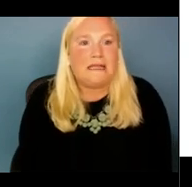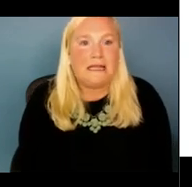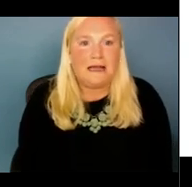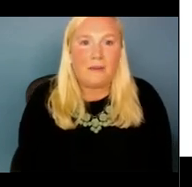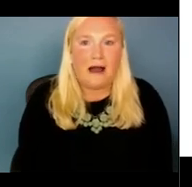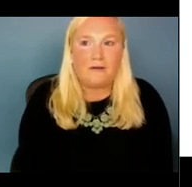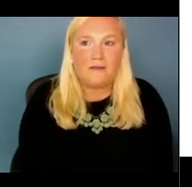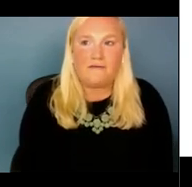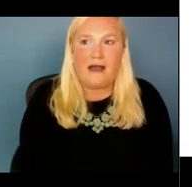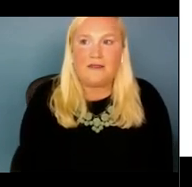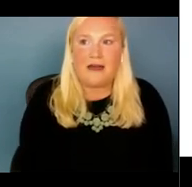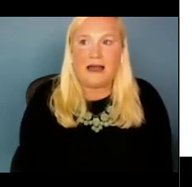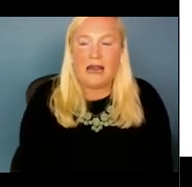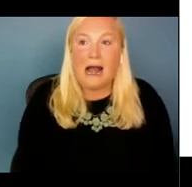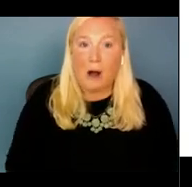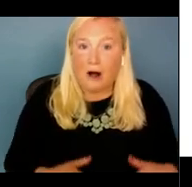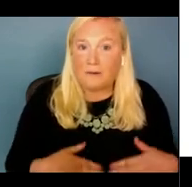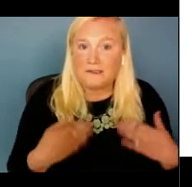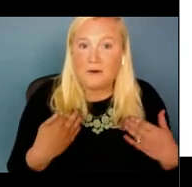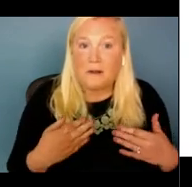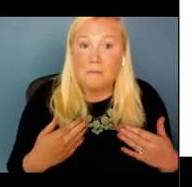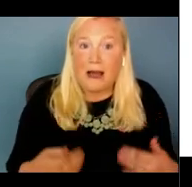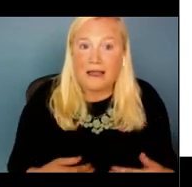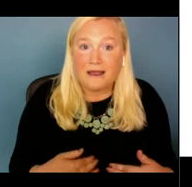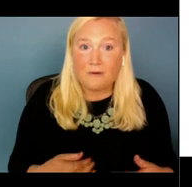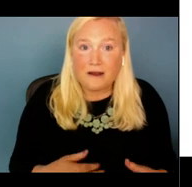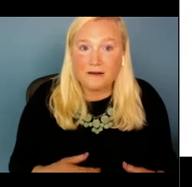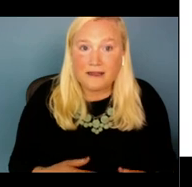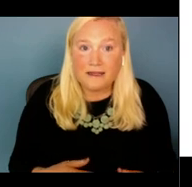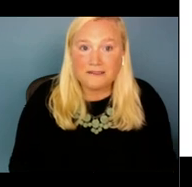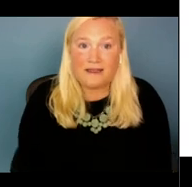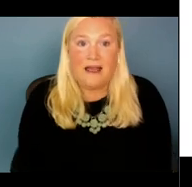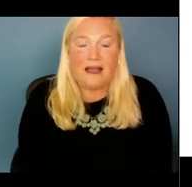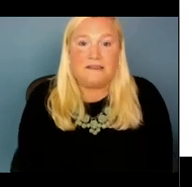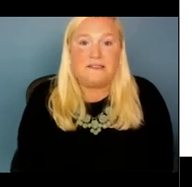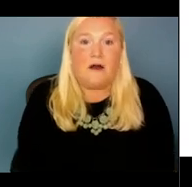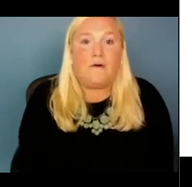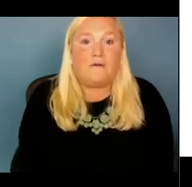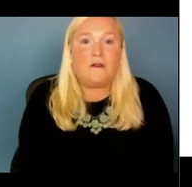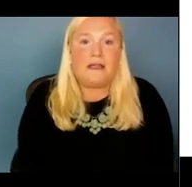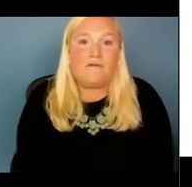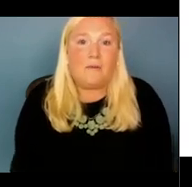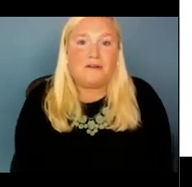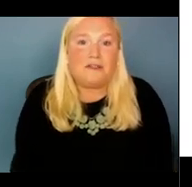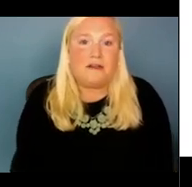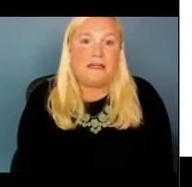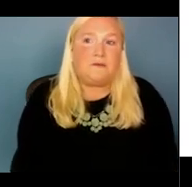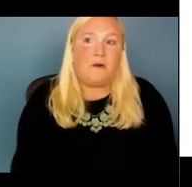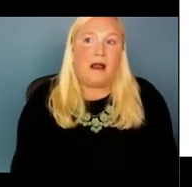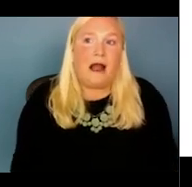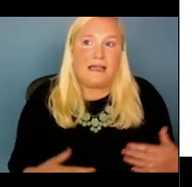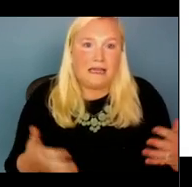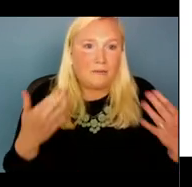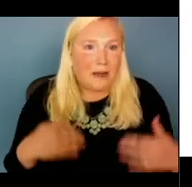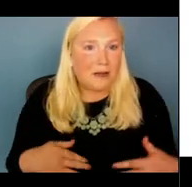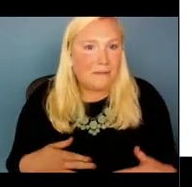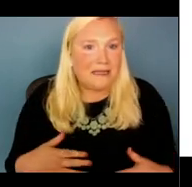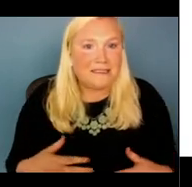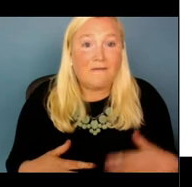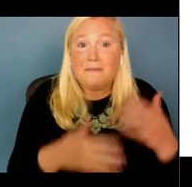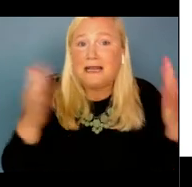I've been really thinking about the fact that I'm always growing my awareness. And so looking for opportunities where I